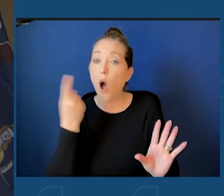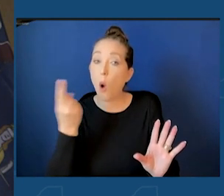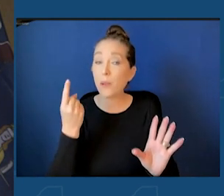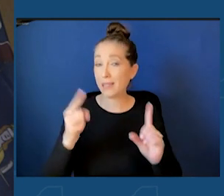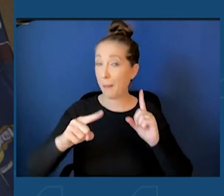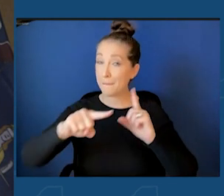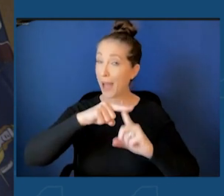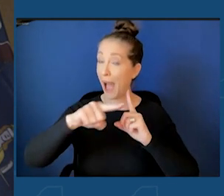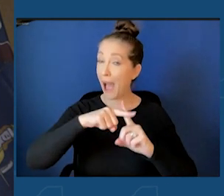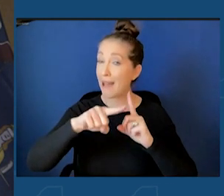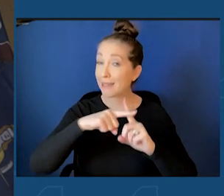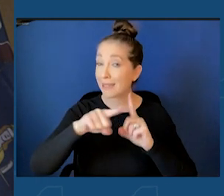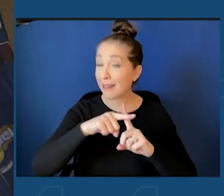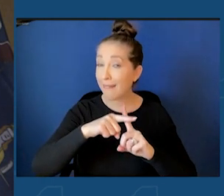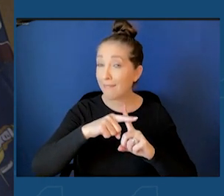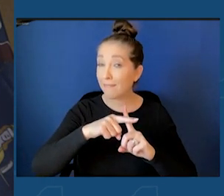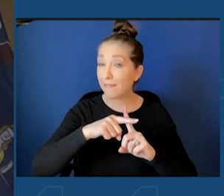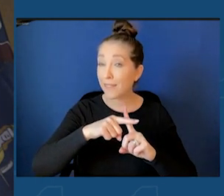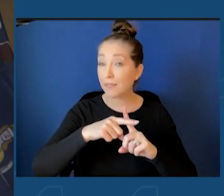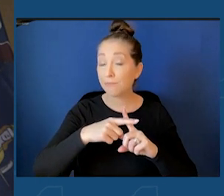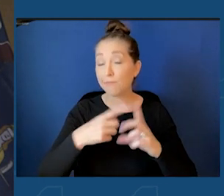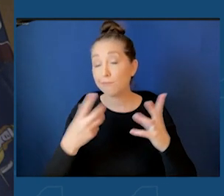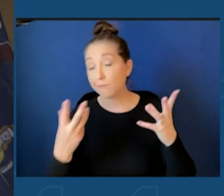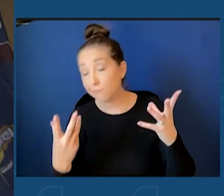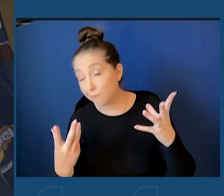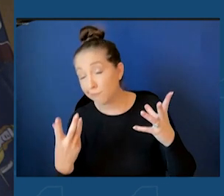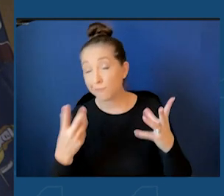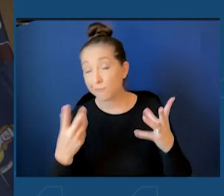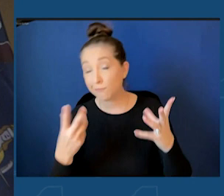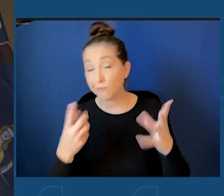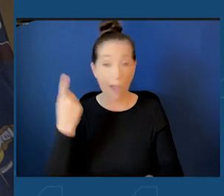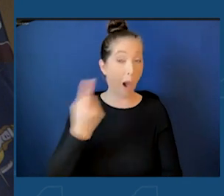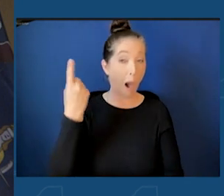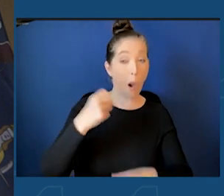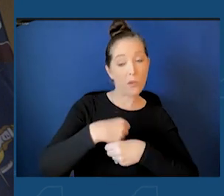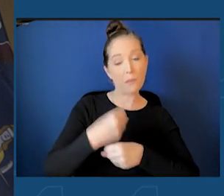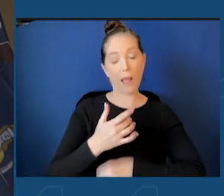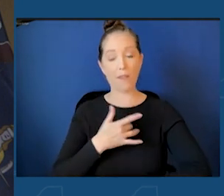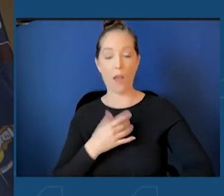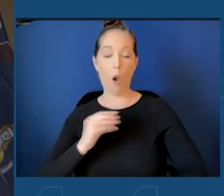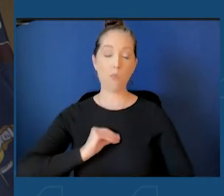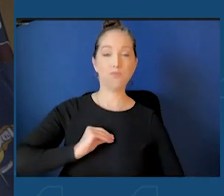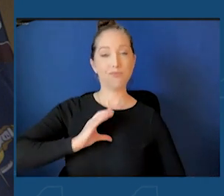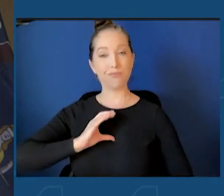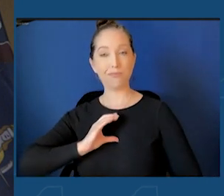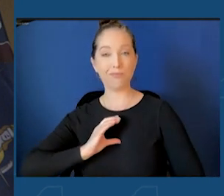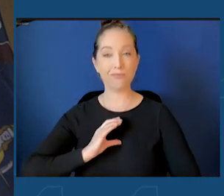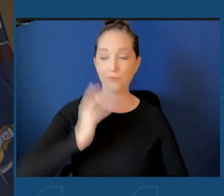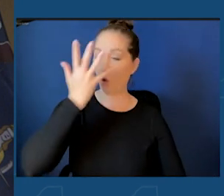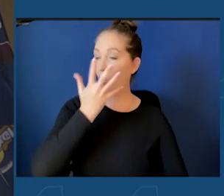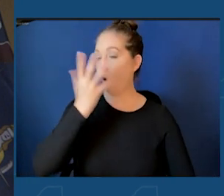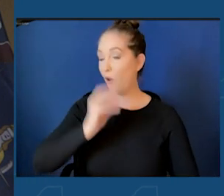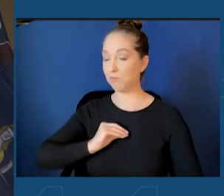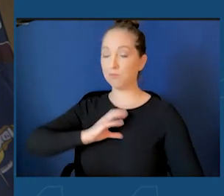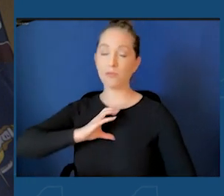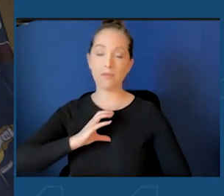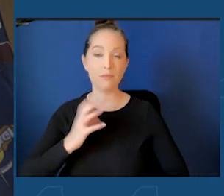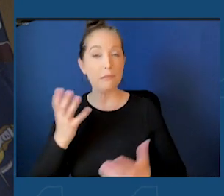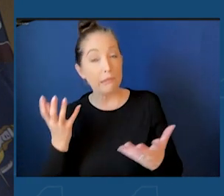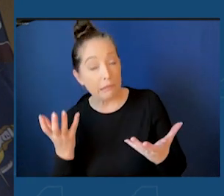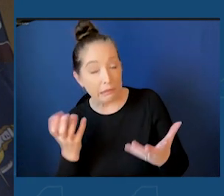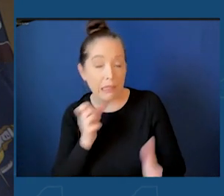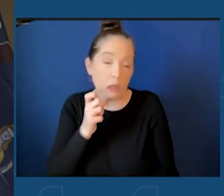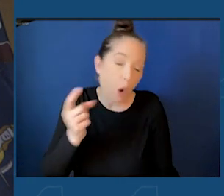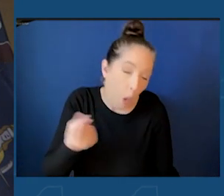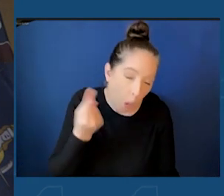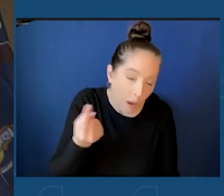people, making them feel good about themselves, how they look, and about their lives as having positive forces. But we also talked